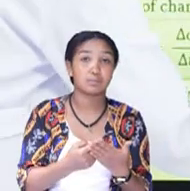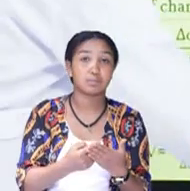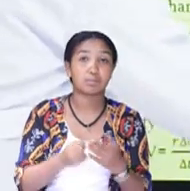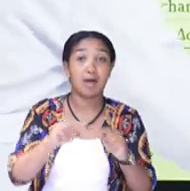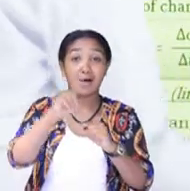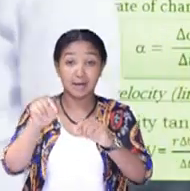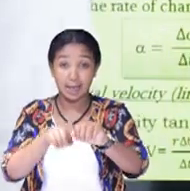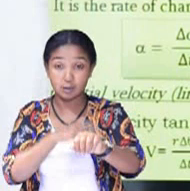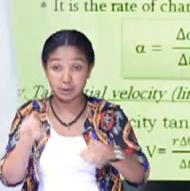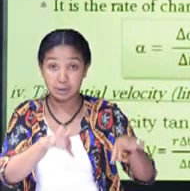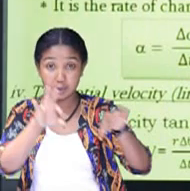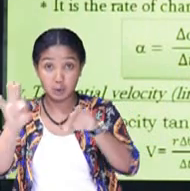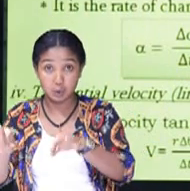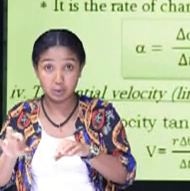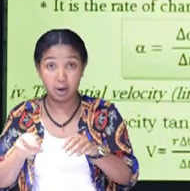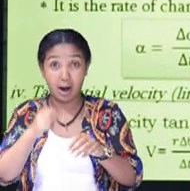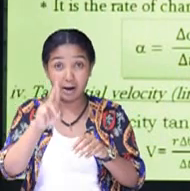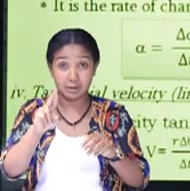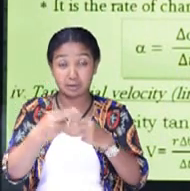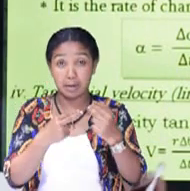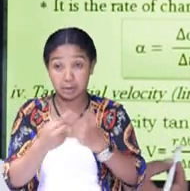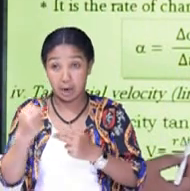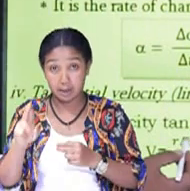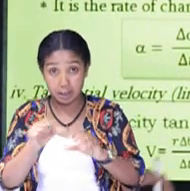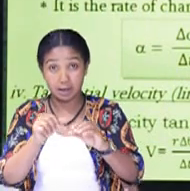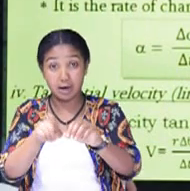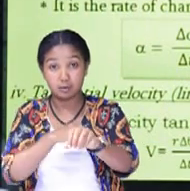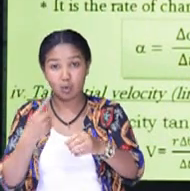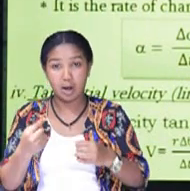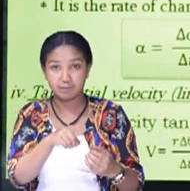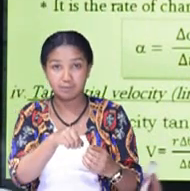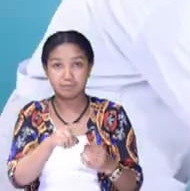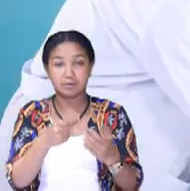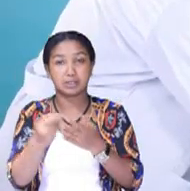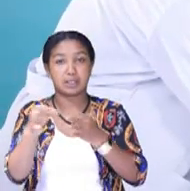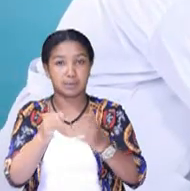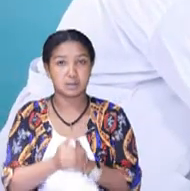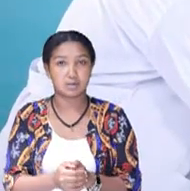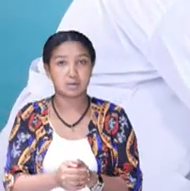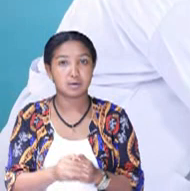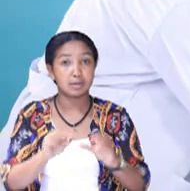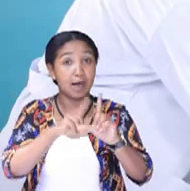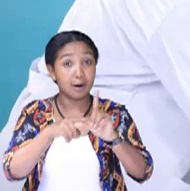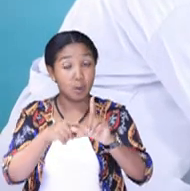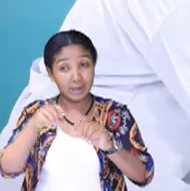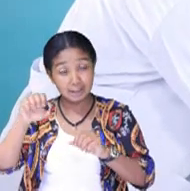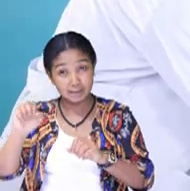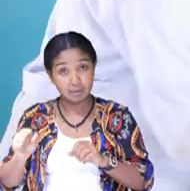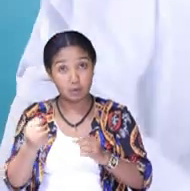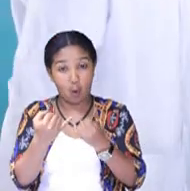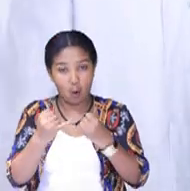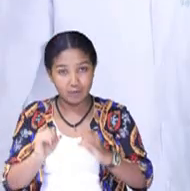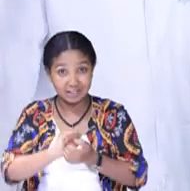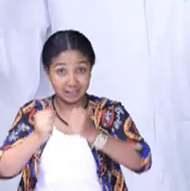arc lengths, when you substitute as r times the arc lengths, we can have such an expression. The angular displacement